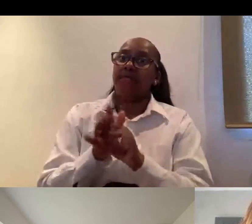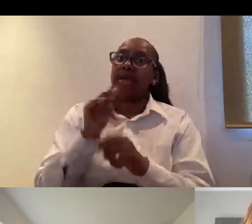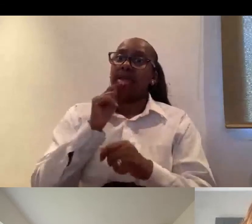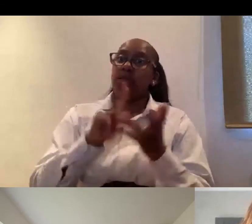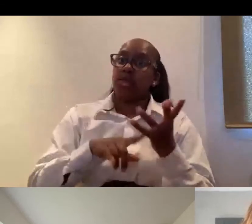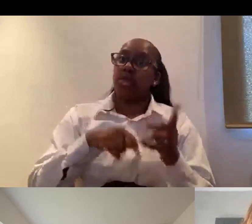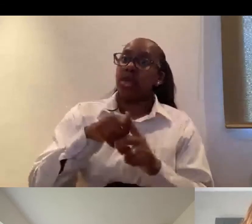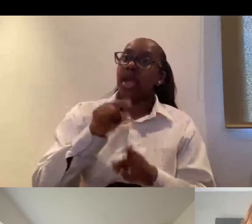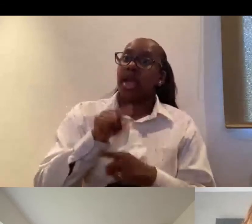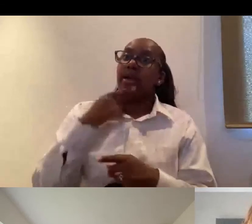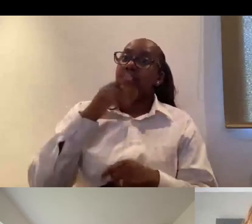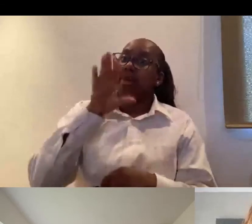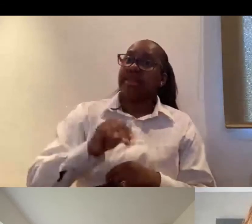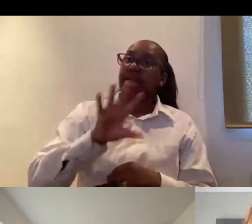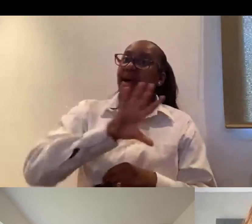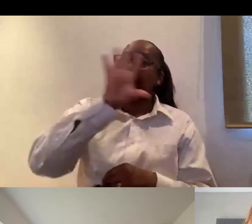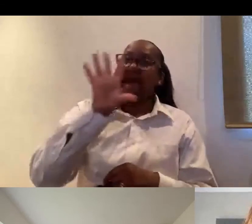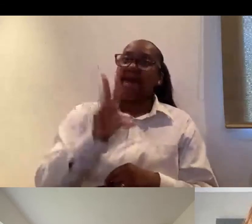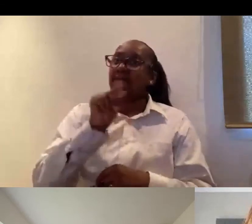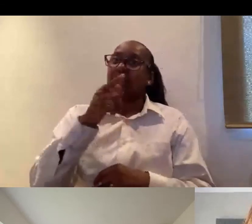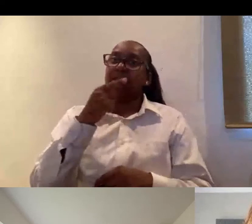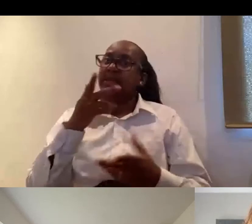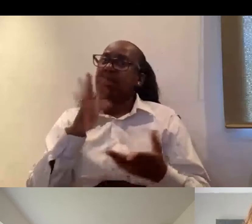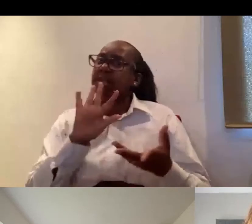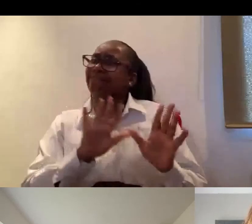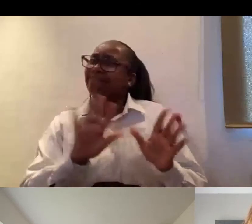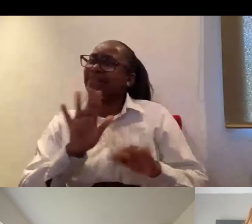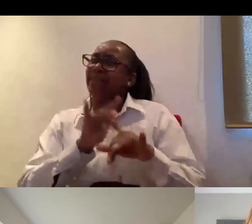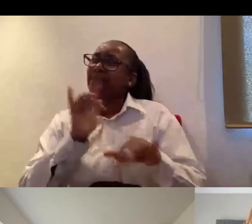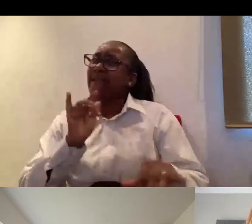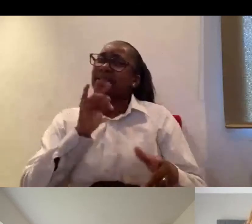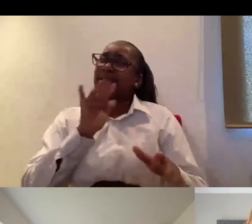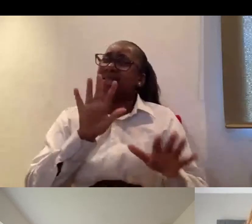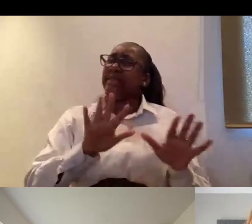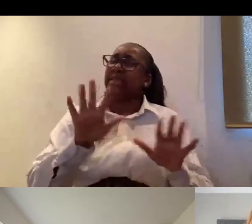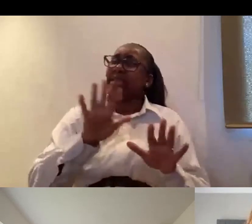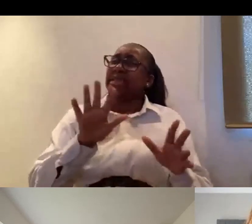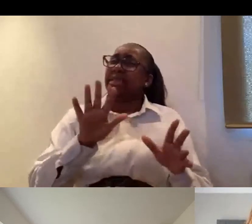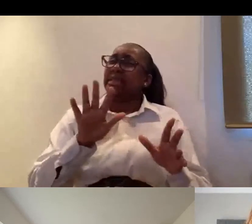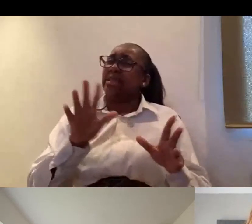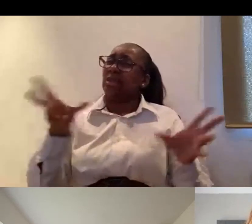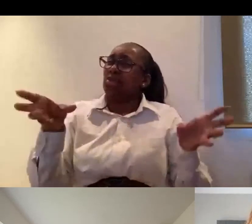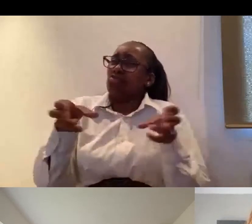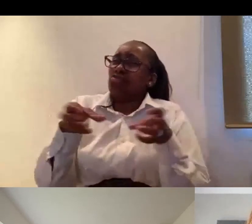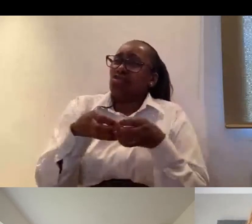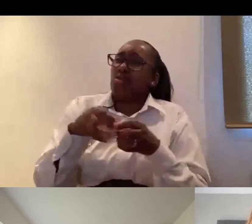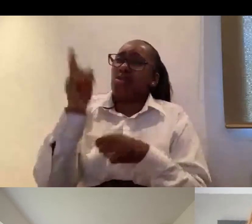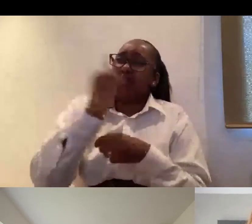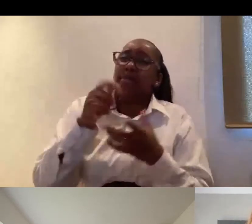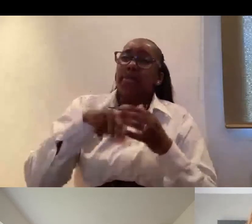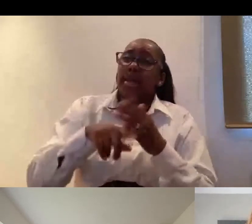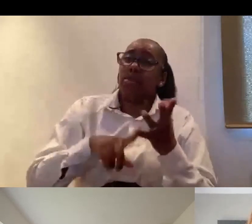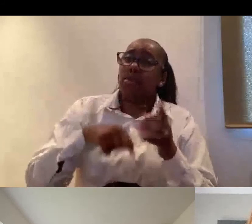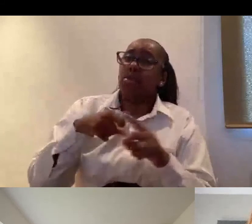the UK, and the South African variant is not the most common. It's affected by far and away a minority of people thus far in the